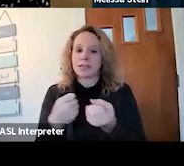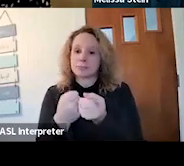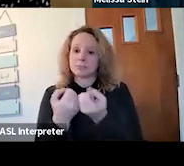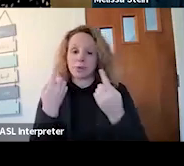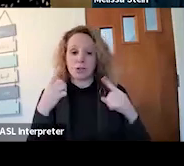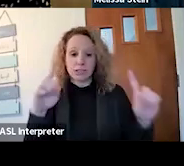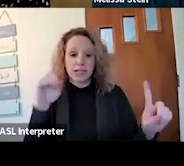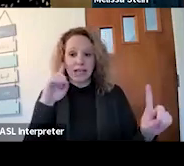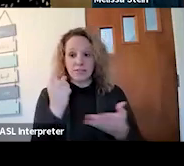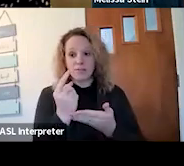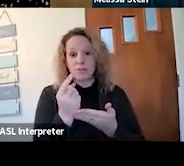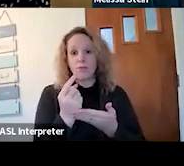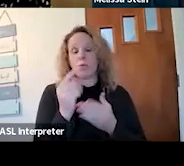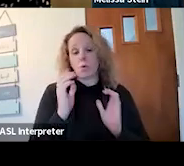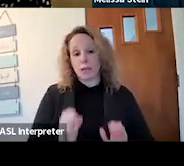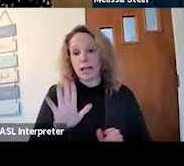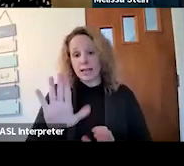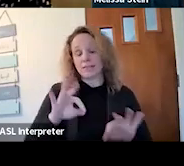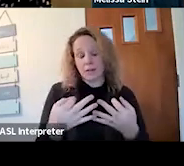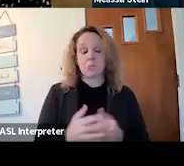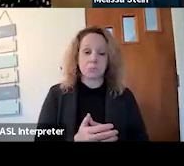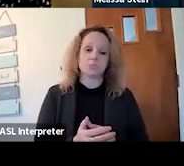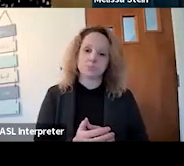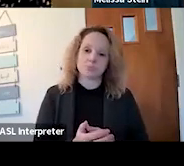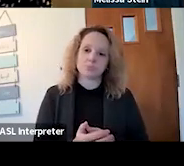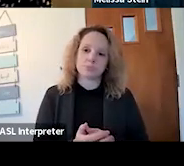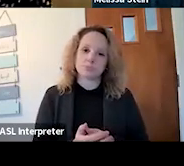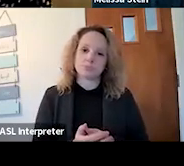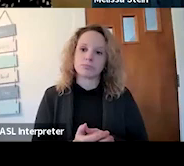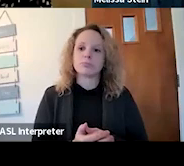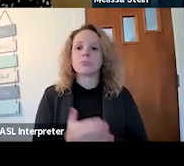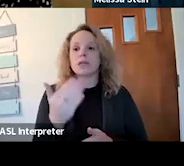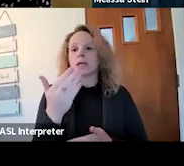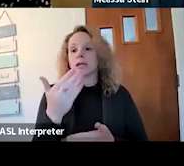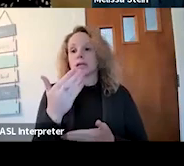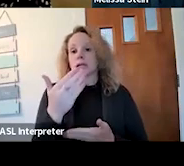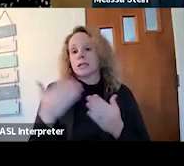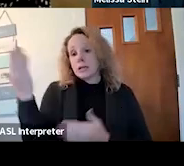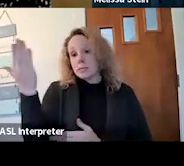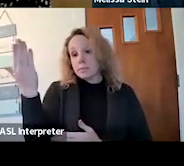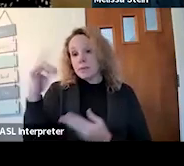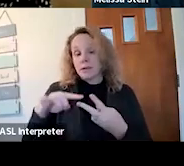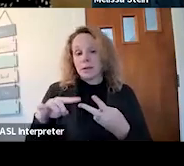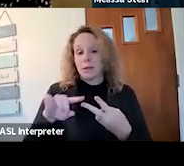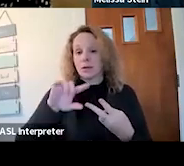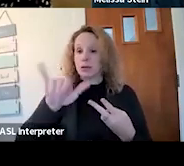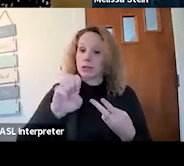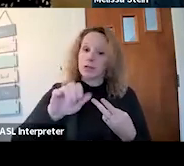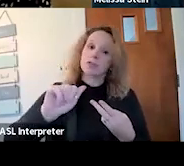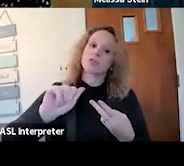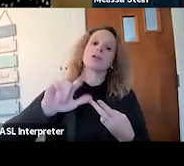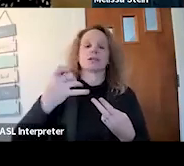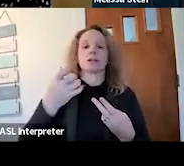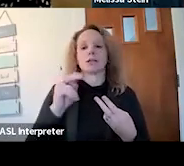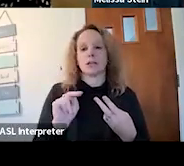success of drug treatment court clients and their families. You will hear from our distinguished speakers, Dr. Jessica Dahlgren of